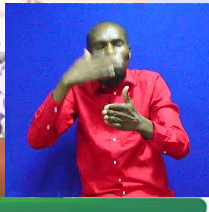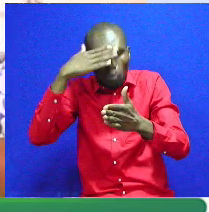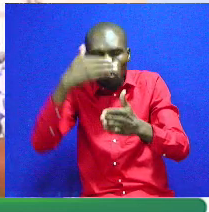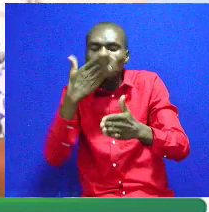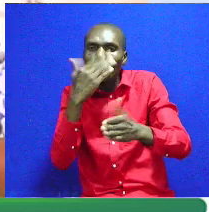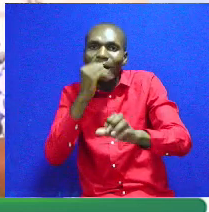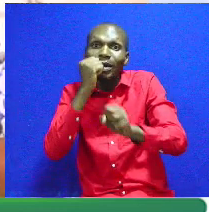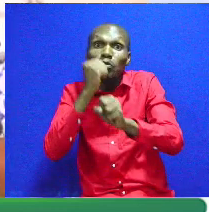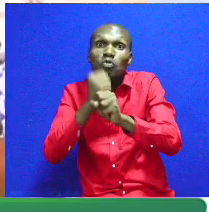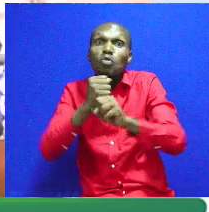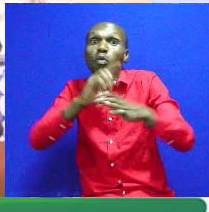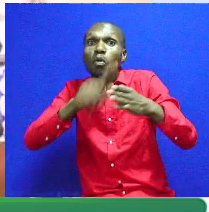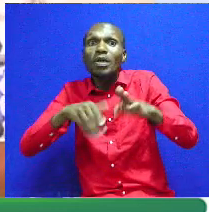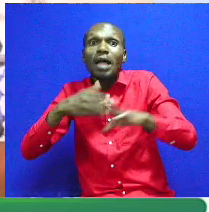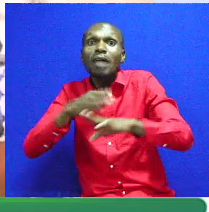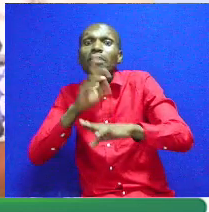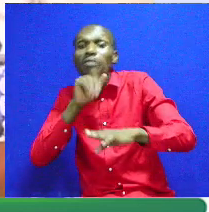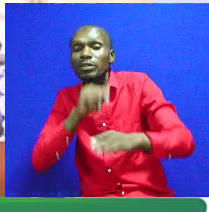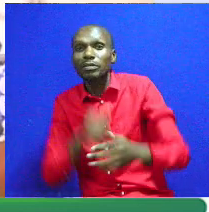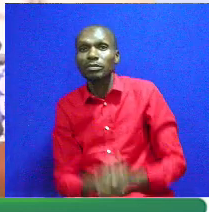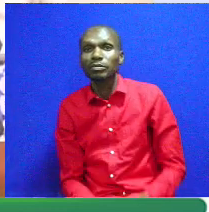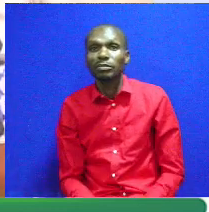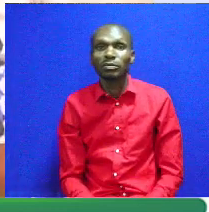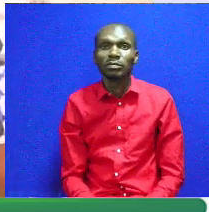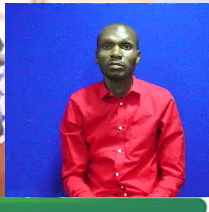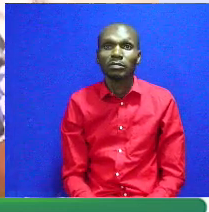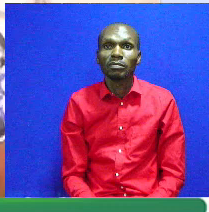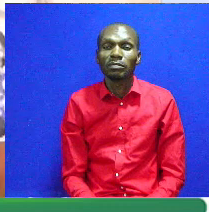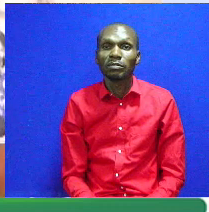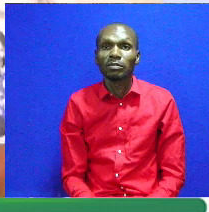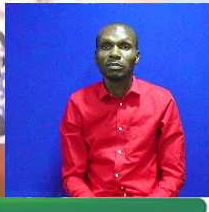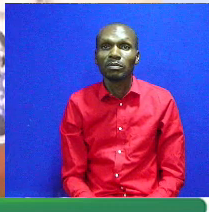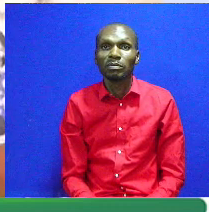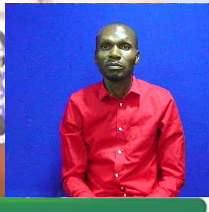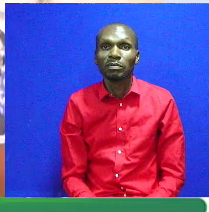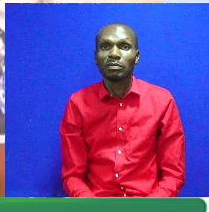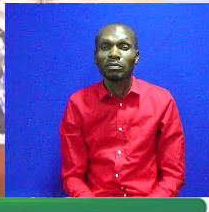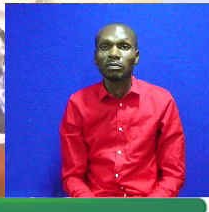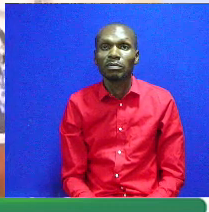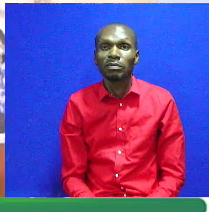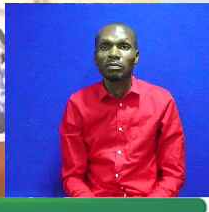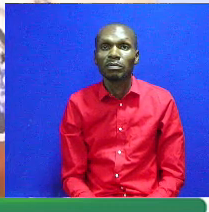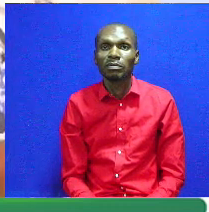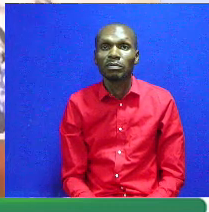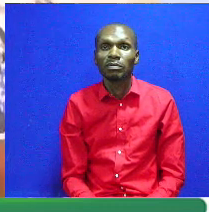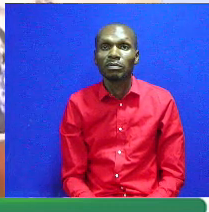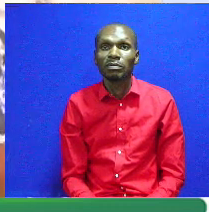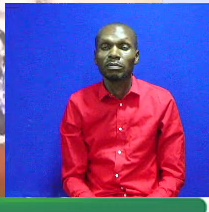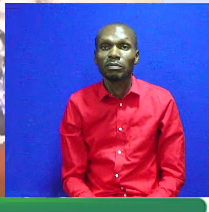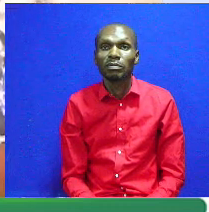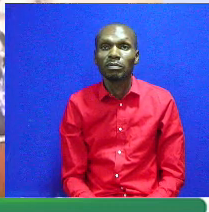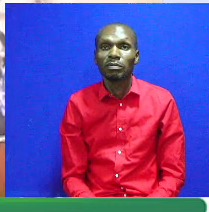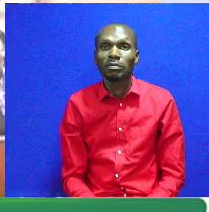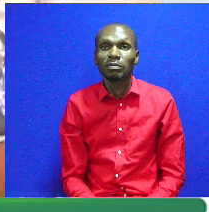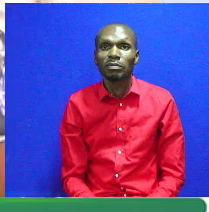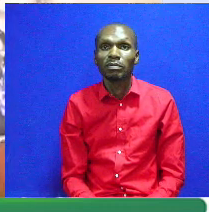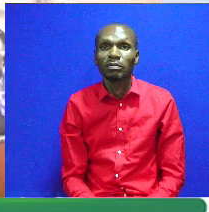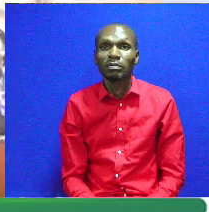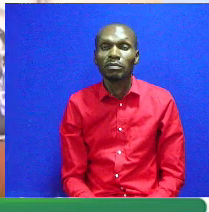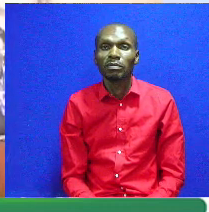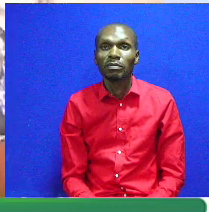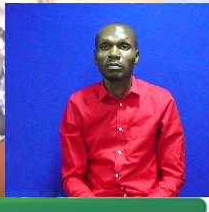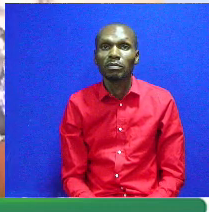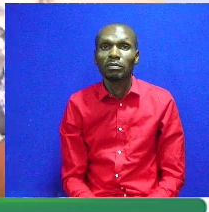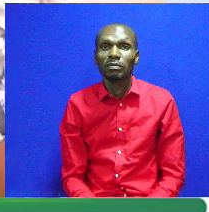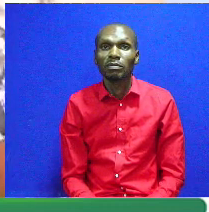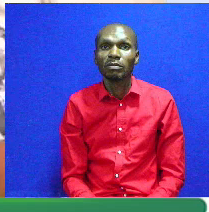nitikoba ekero baku chiskuru. Omurikito Korwase County ya Nyamira jobu mangine kene skuru ya waisike ya Sironga na gotuali gani lio